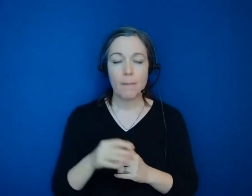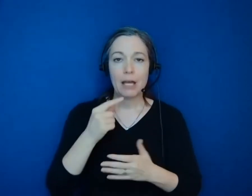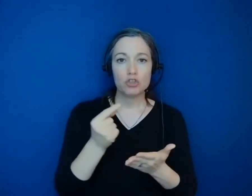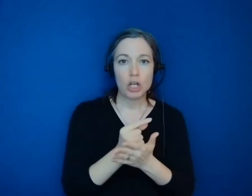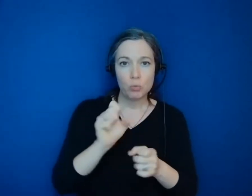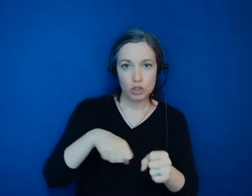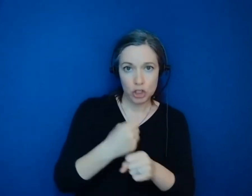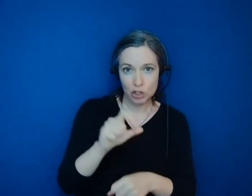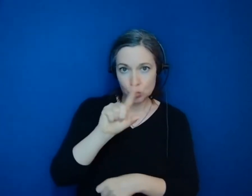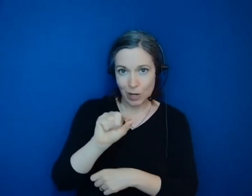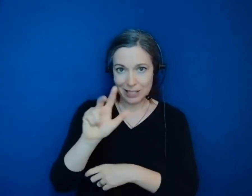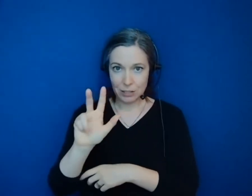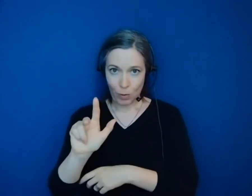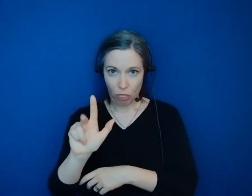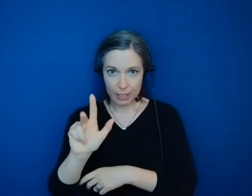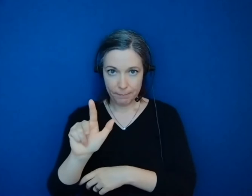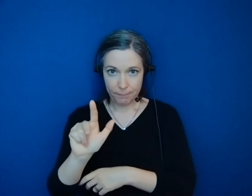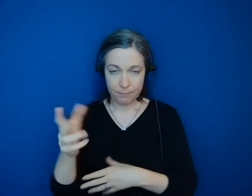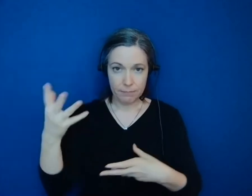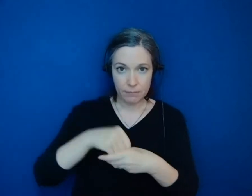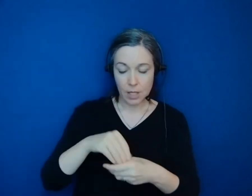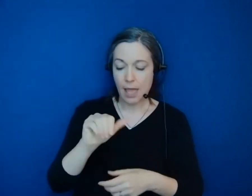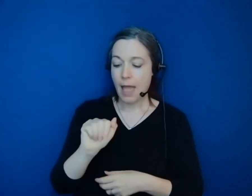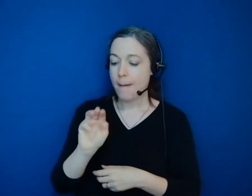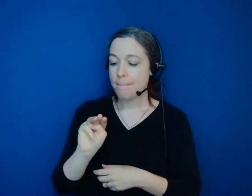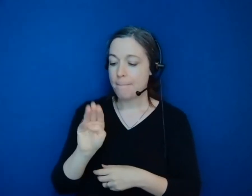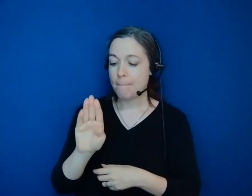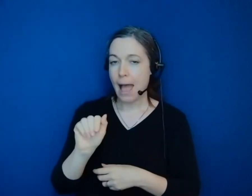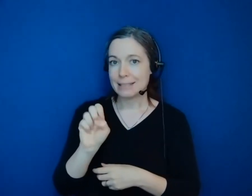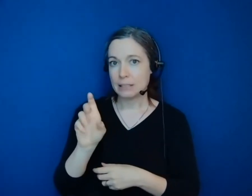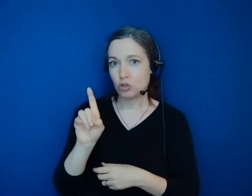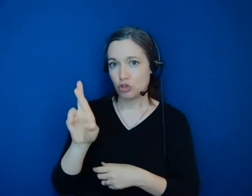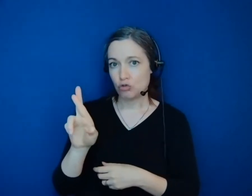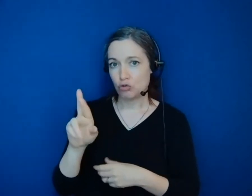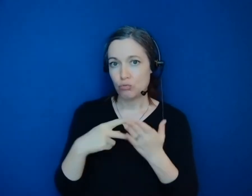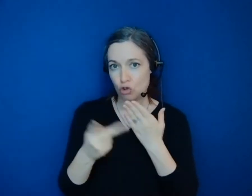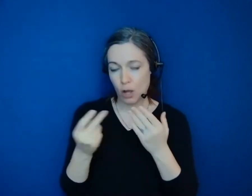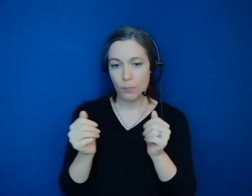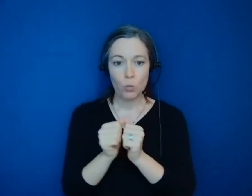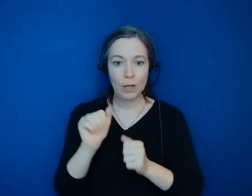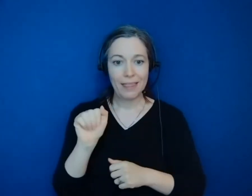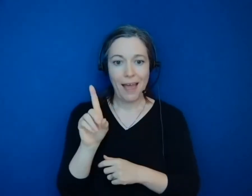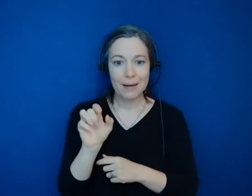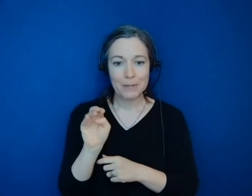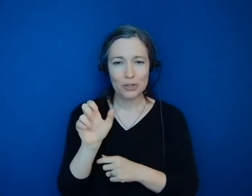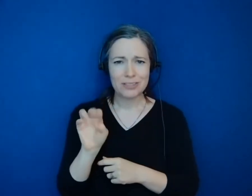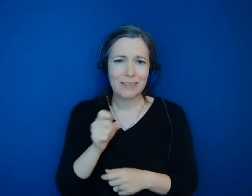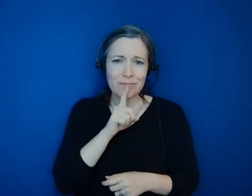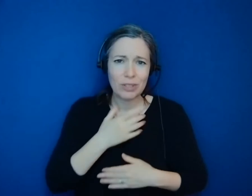I'm doing the ambassador program with admissions and I really enjoy going FCC.